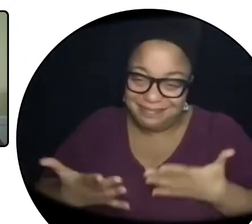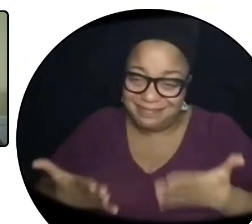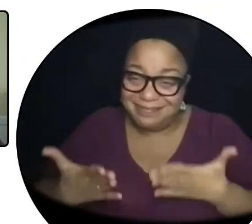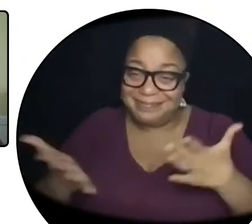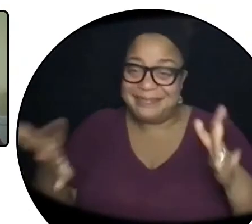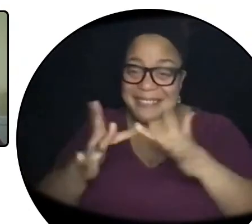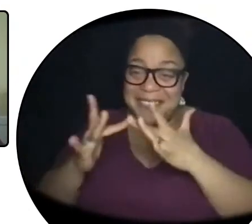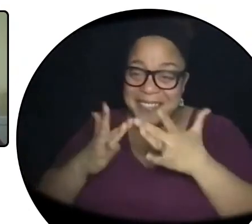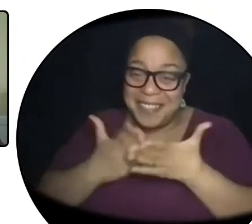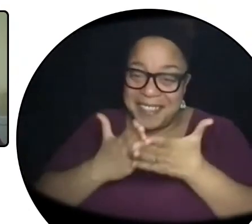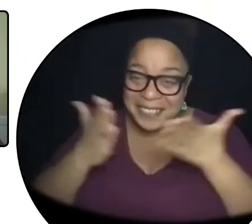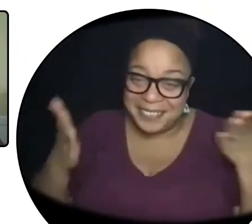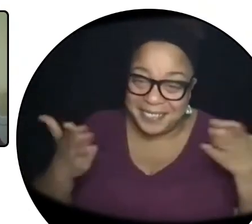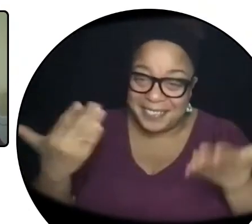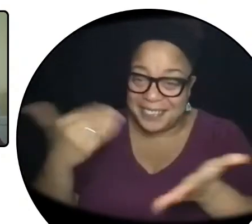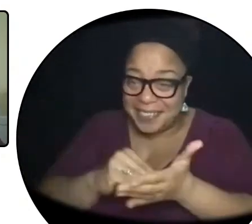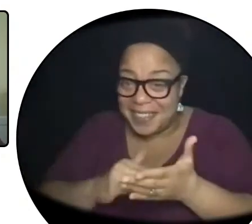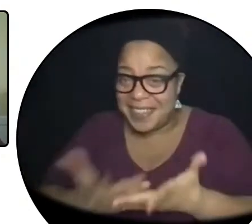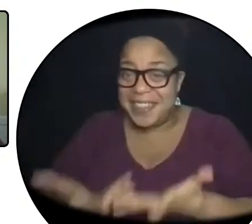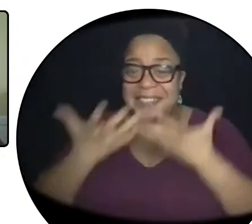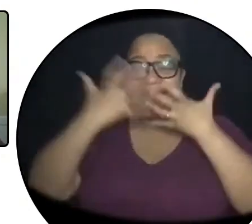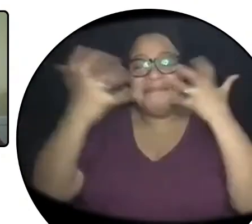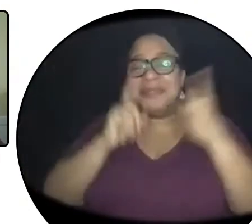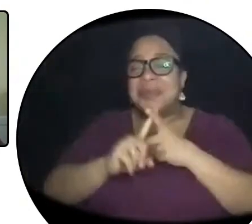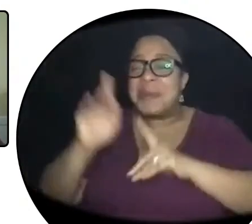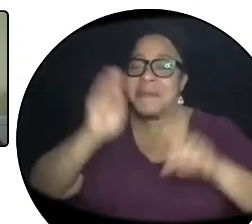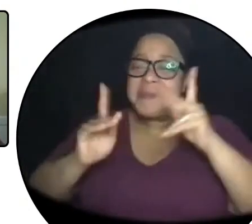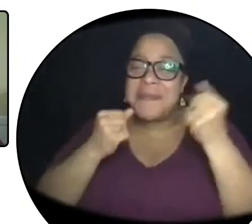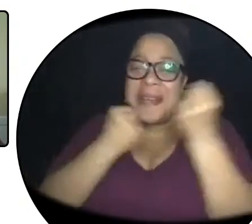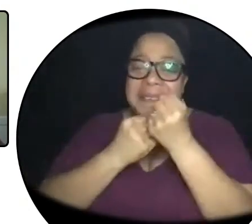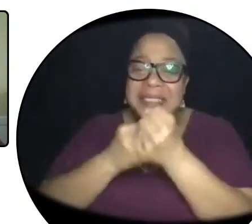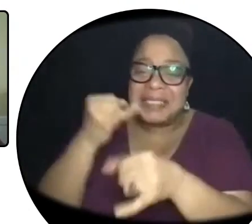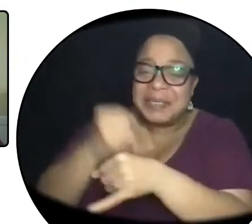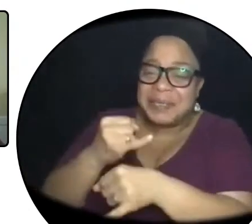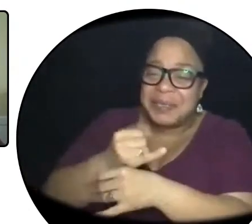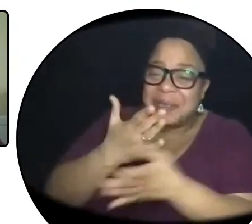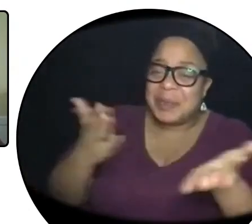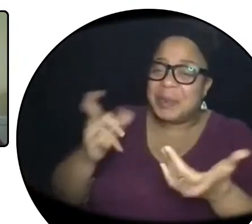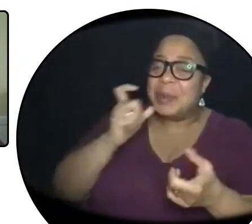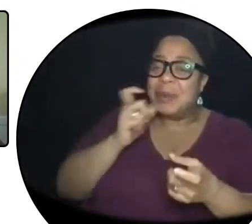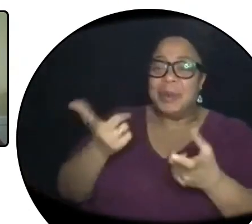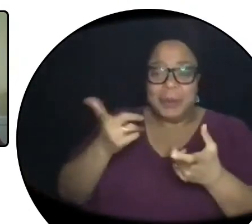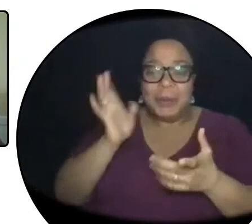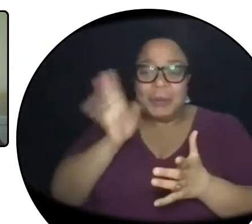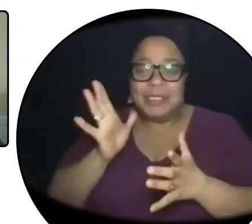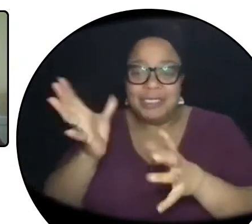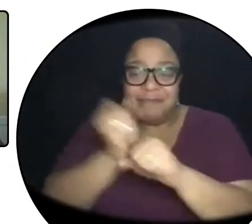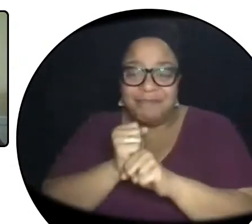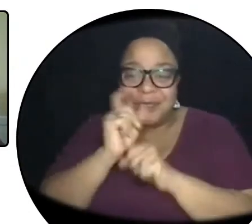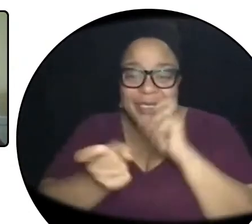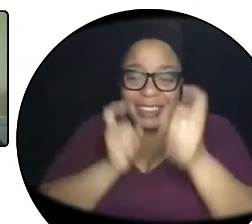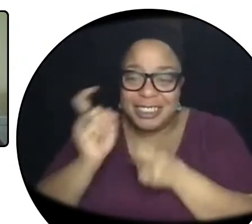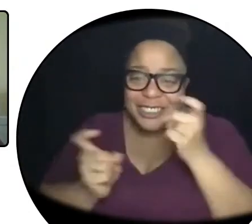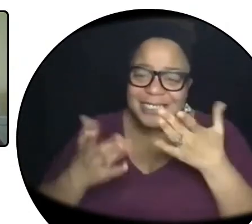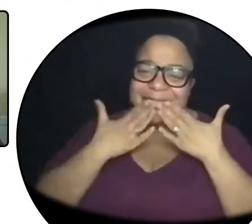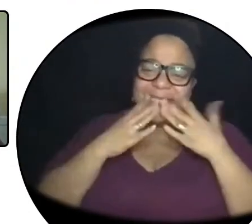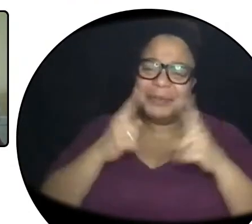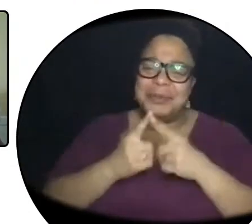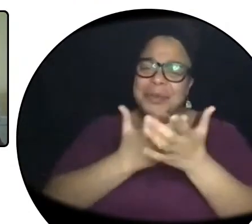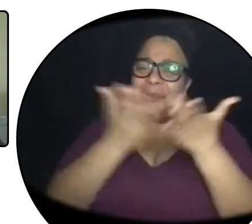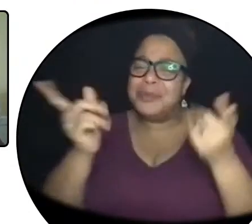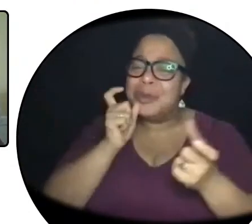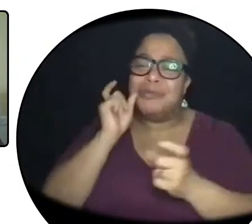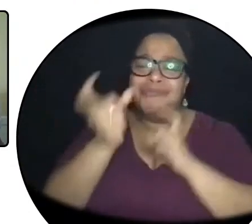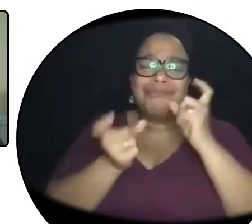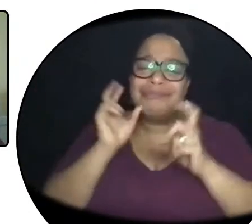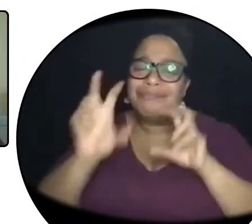to close. Yes. Oh, yes. Shout out to Chandra Talpati Mohanty. Yes. All the homies are getting